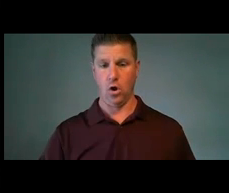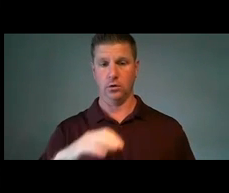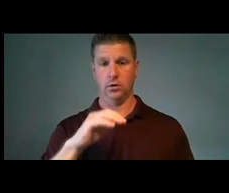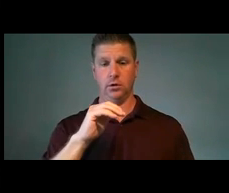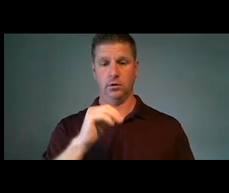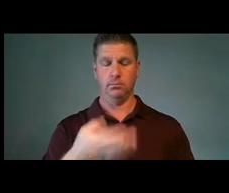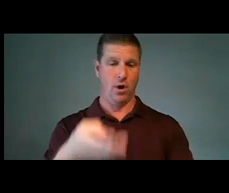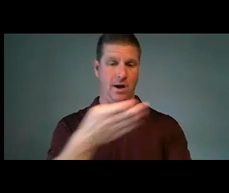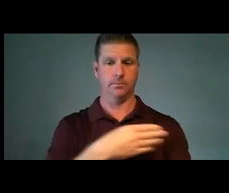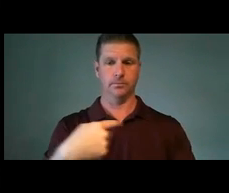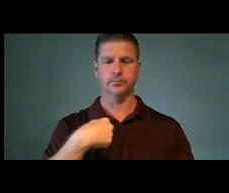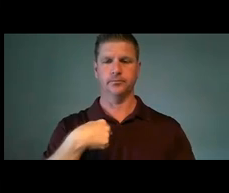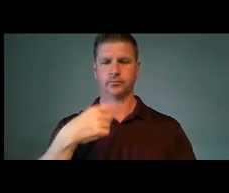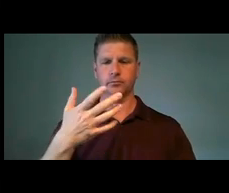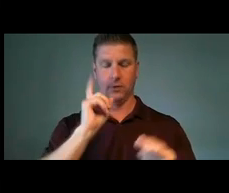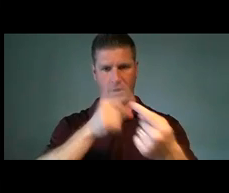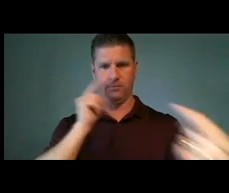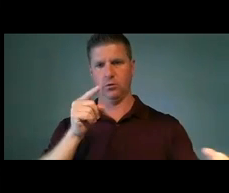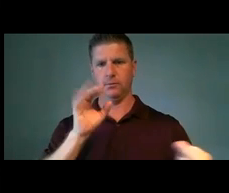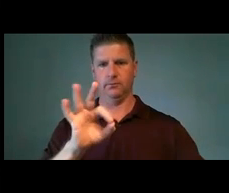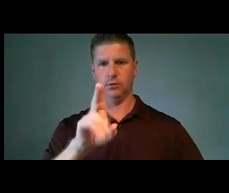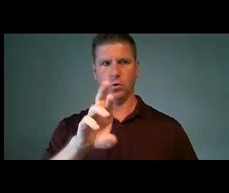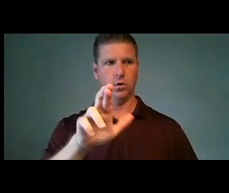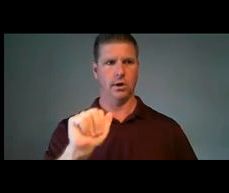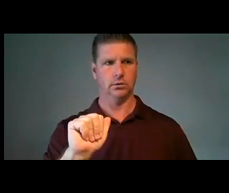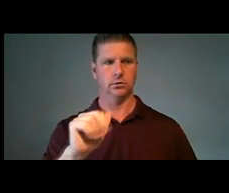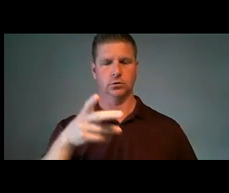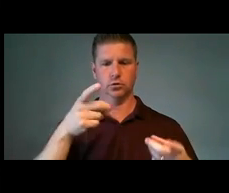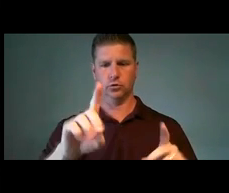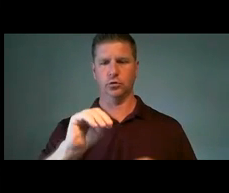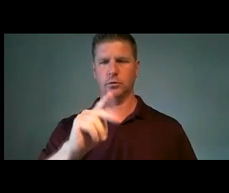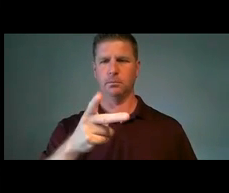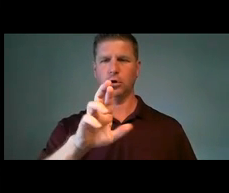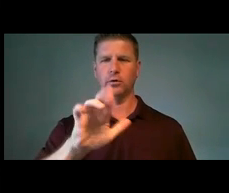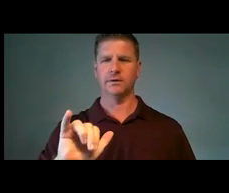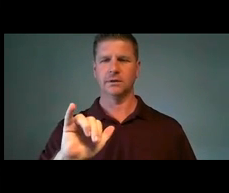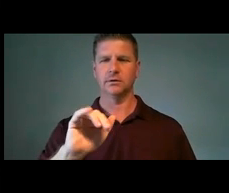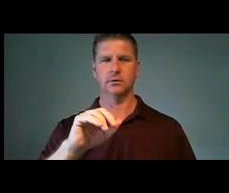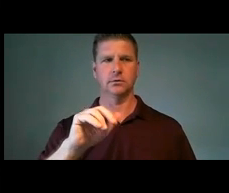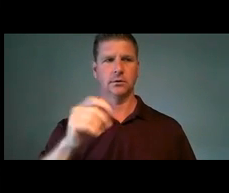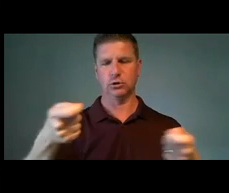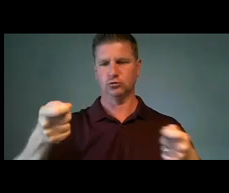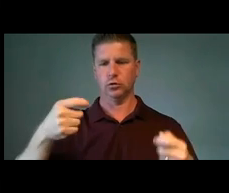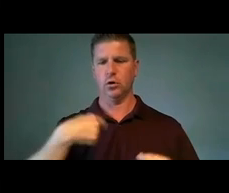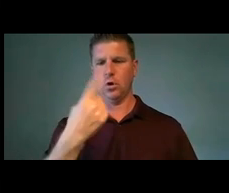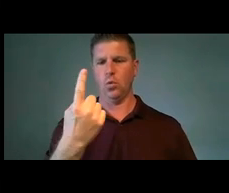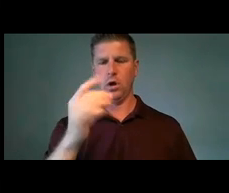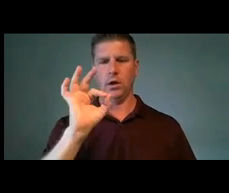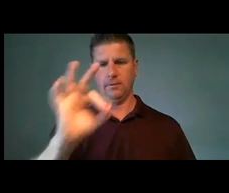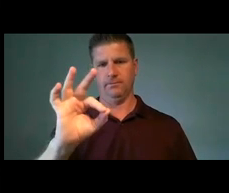then, I was an adversary of the URA. During the Murphy administration, I was one of the principal